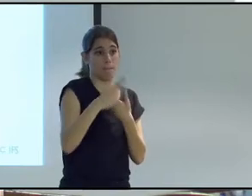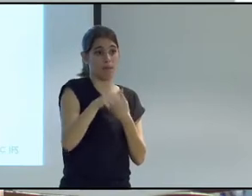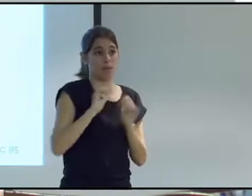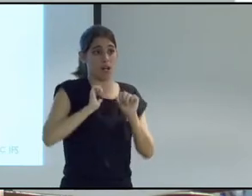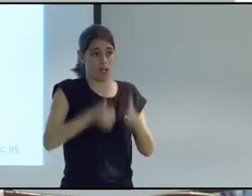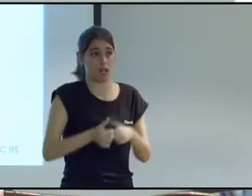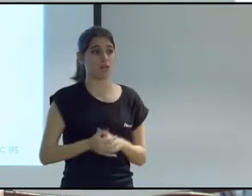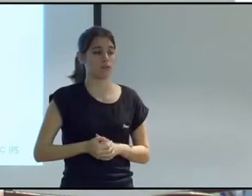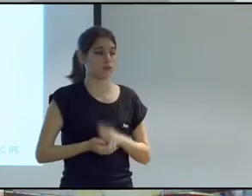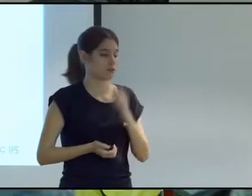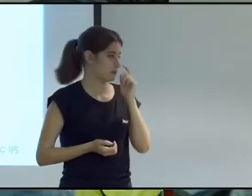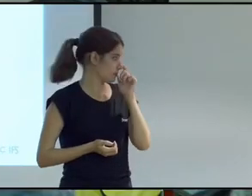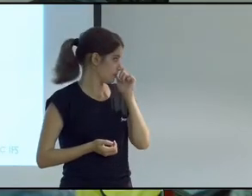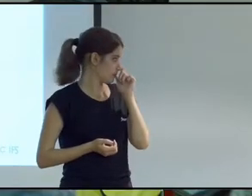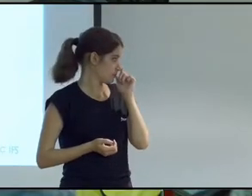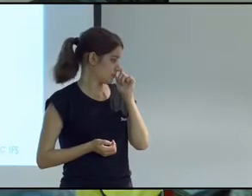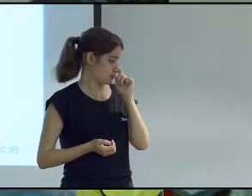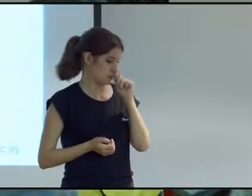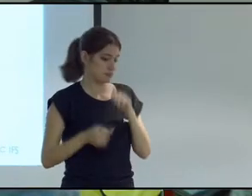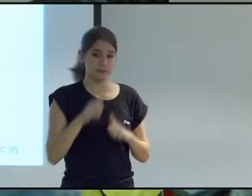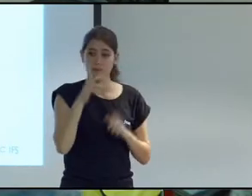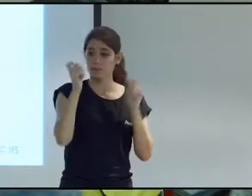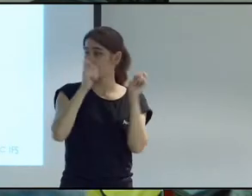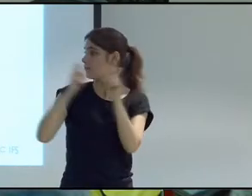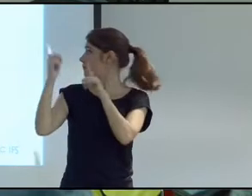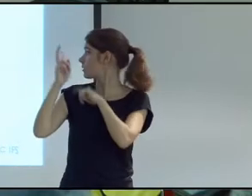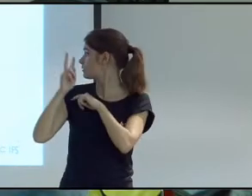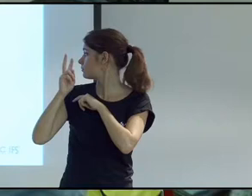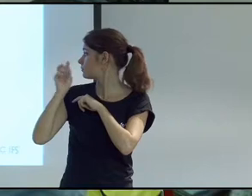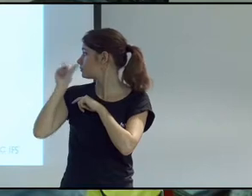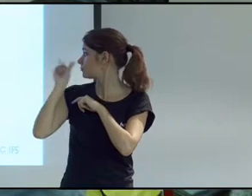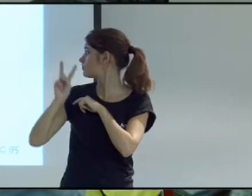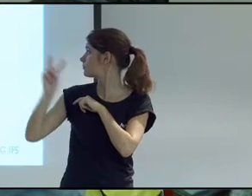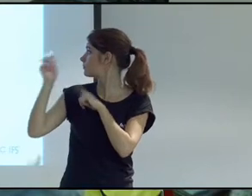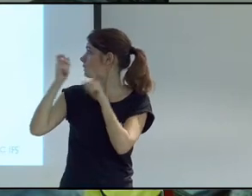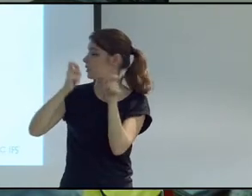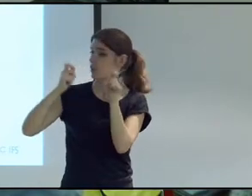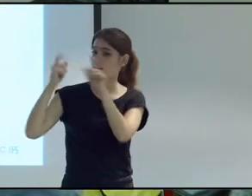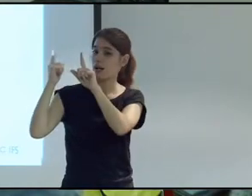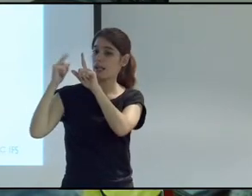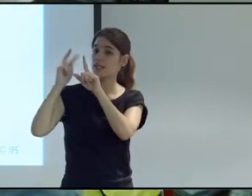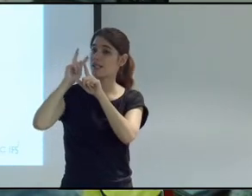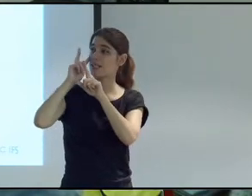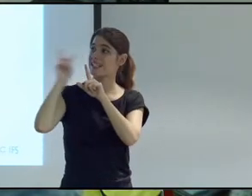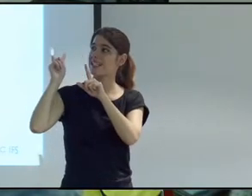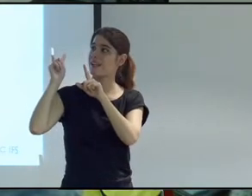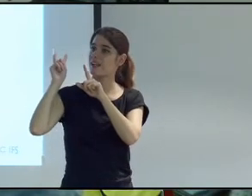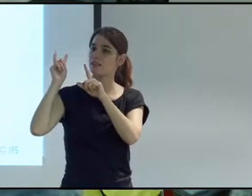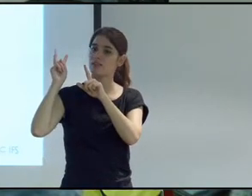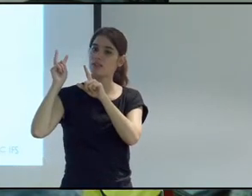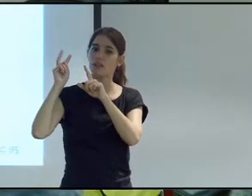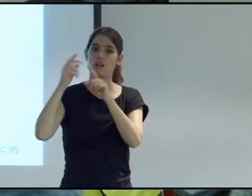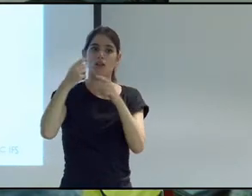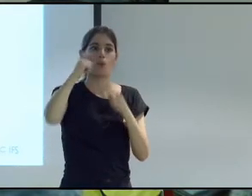to begin our journey. And here in the picture, here on the slides, we